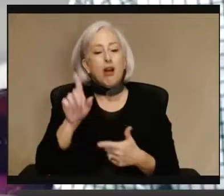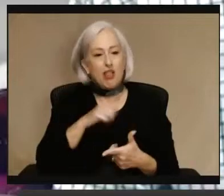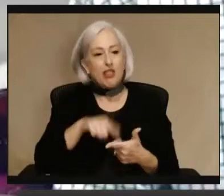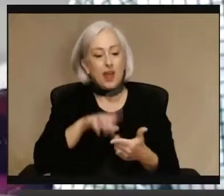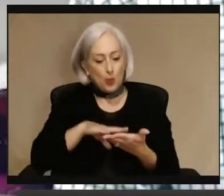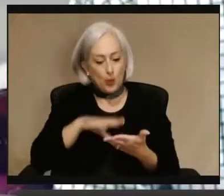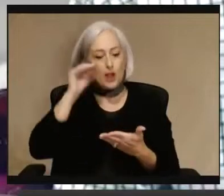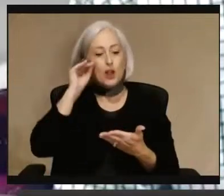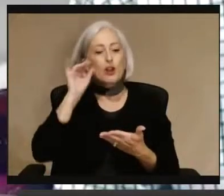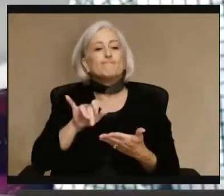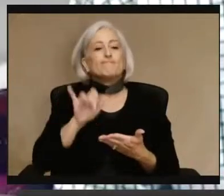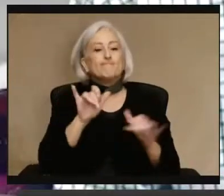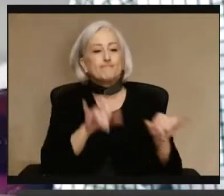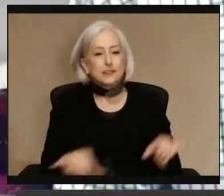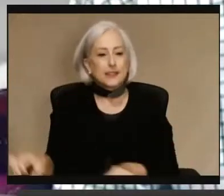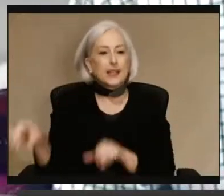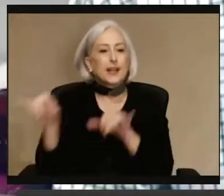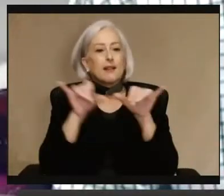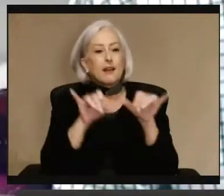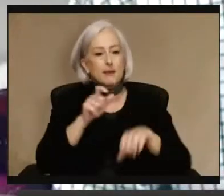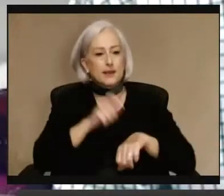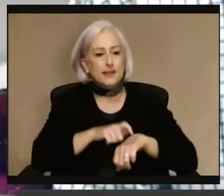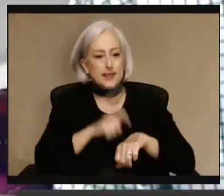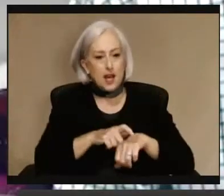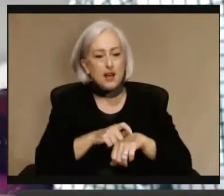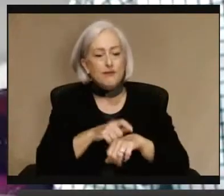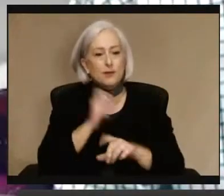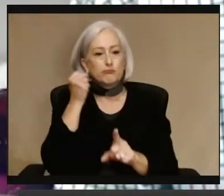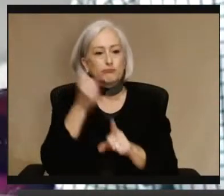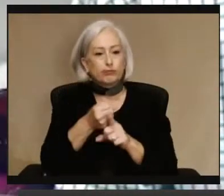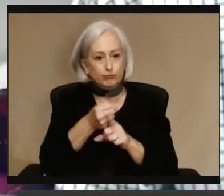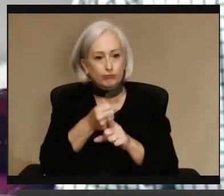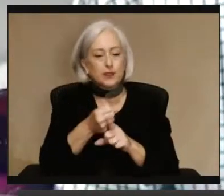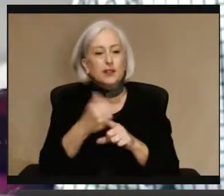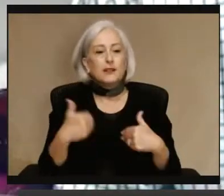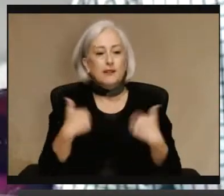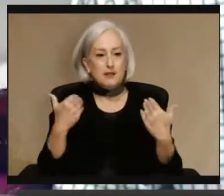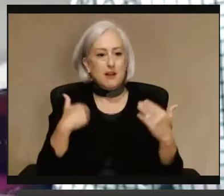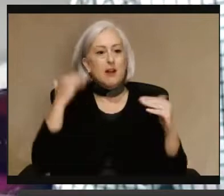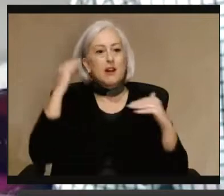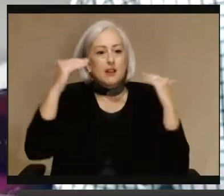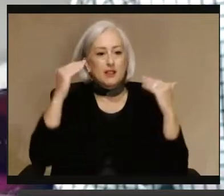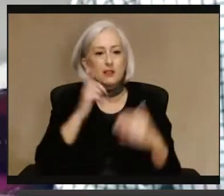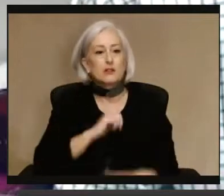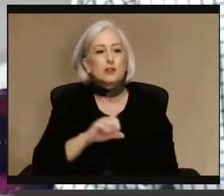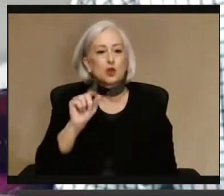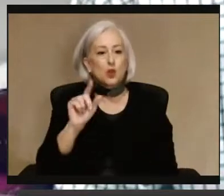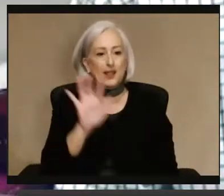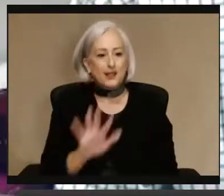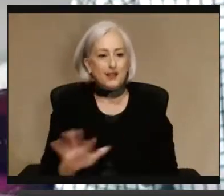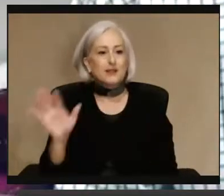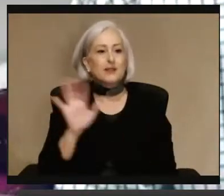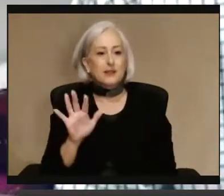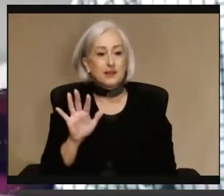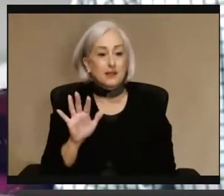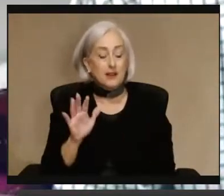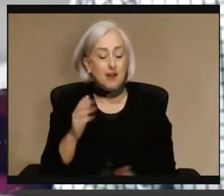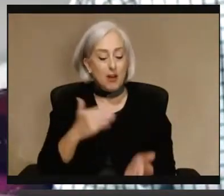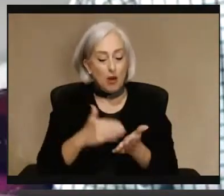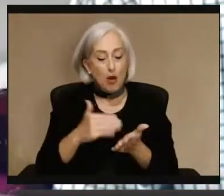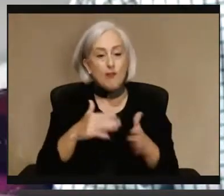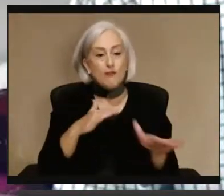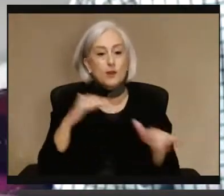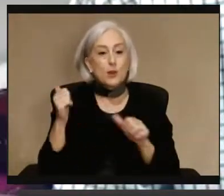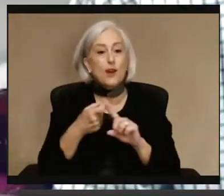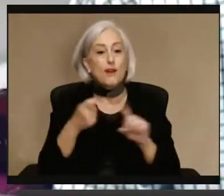common of a time of onset for young adults is in their early 20s. And a lot of times when they're away from home and away from family.